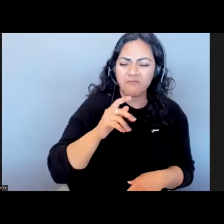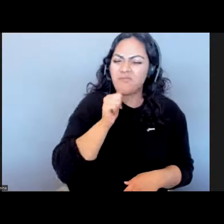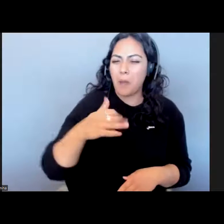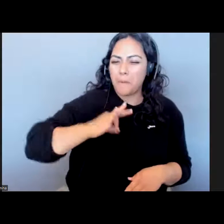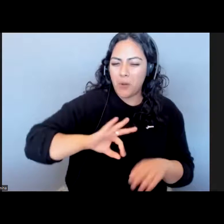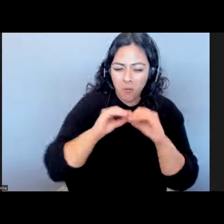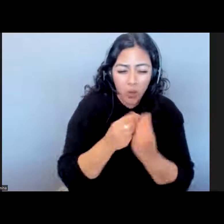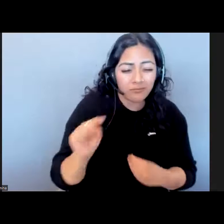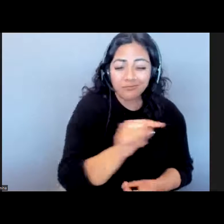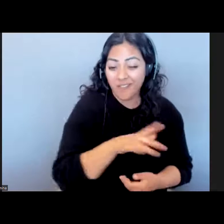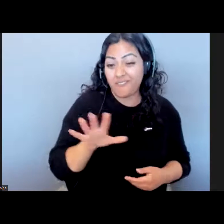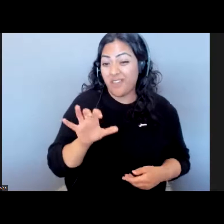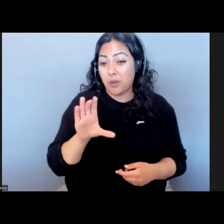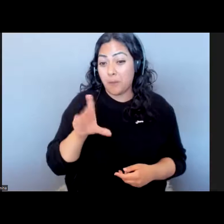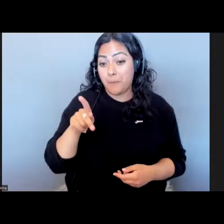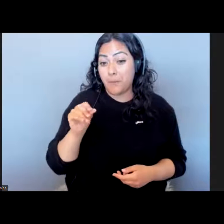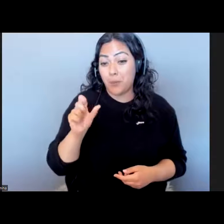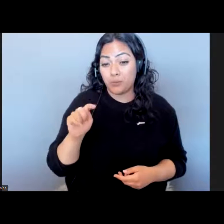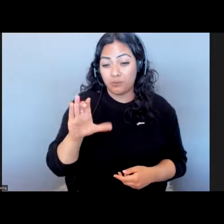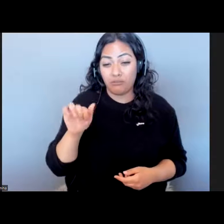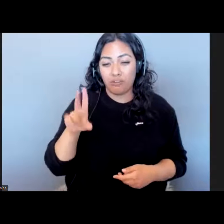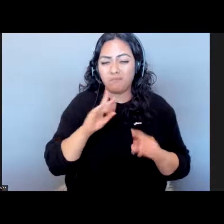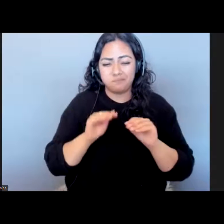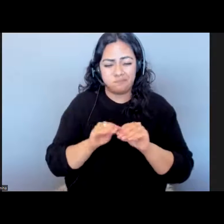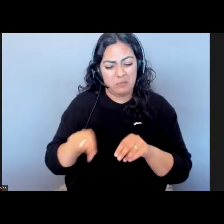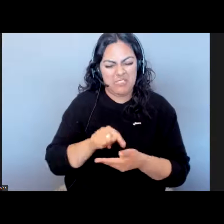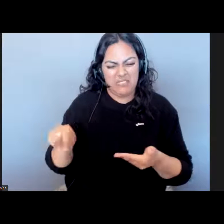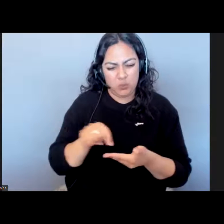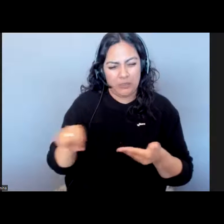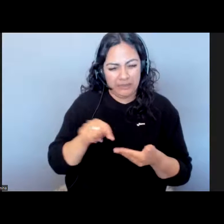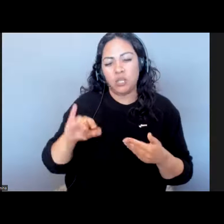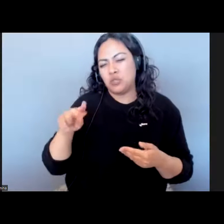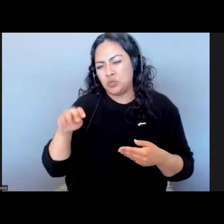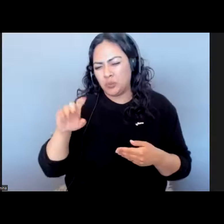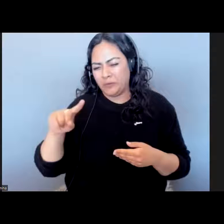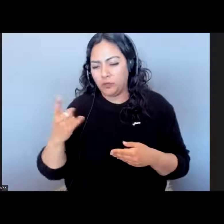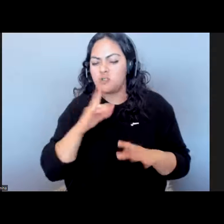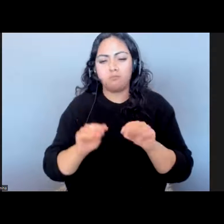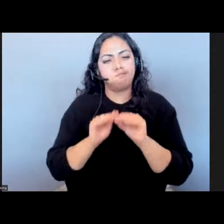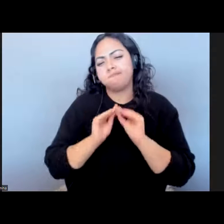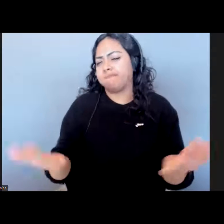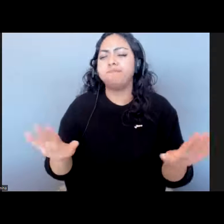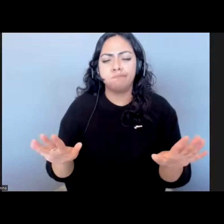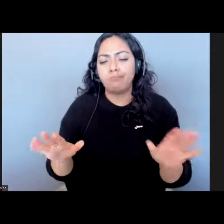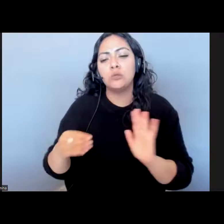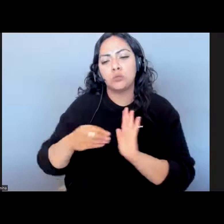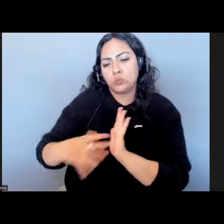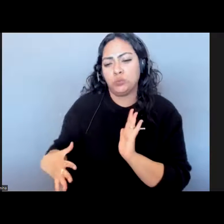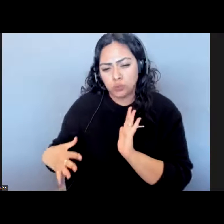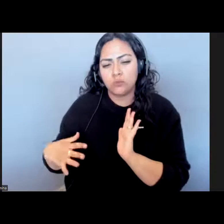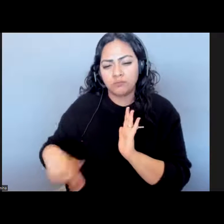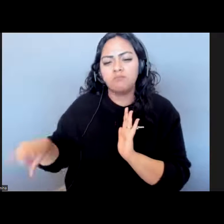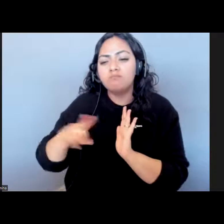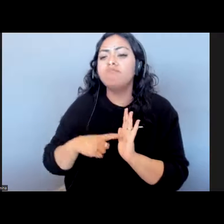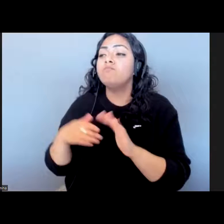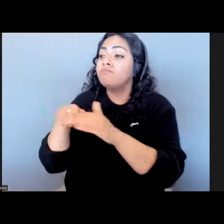500 postcards going out mostly this week and mostly June 1st, obviously, with our students as we go into the